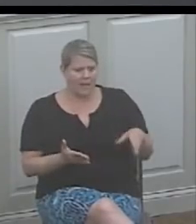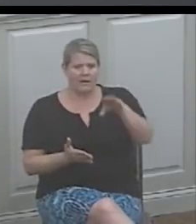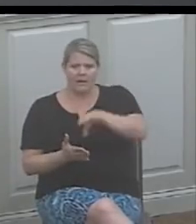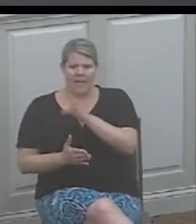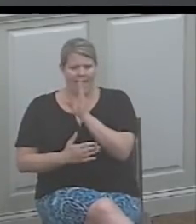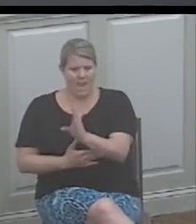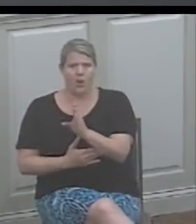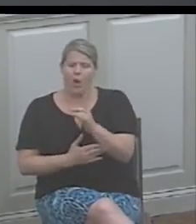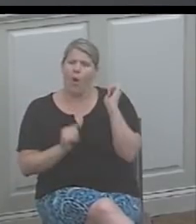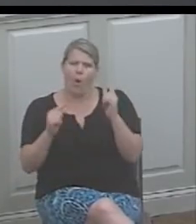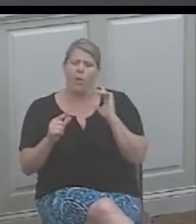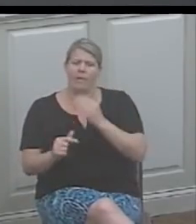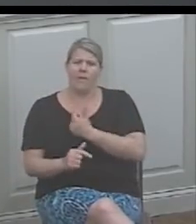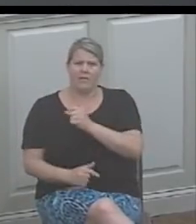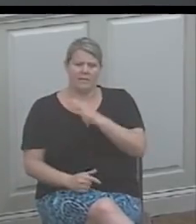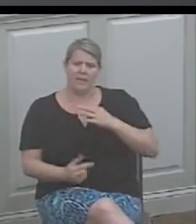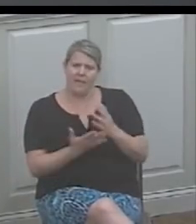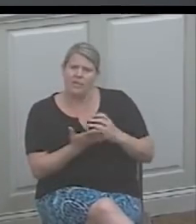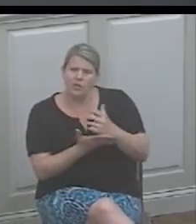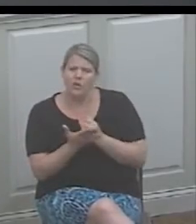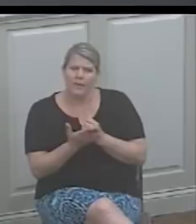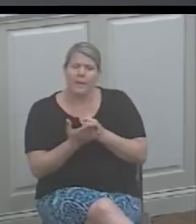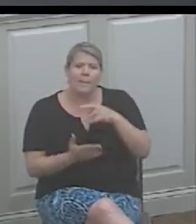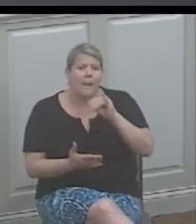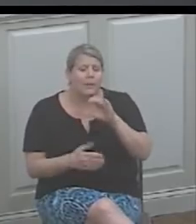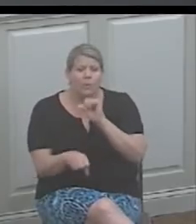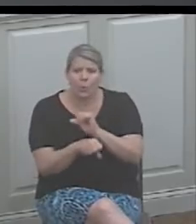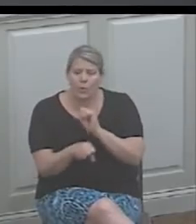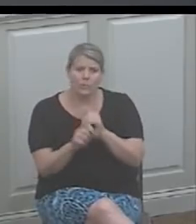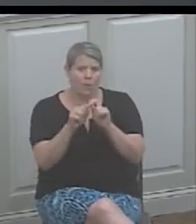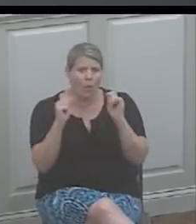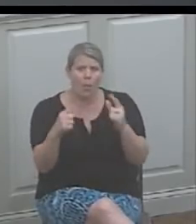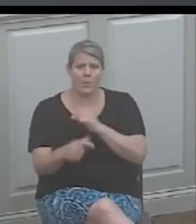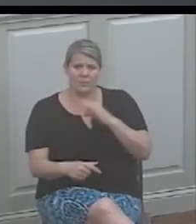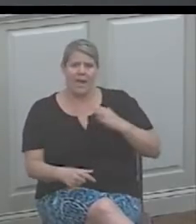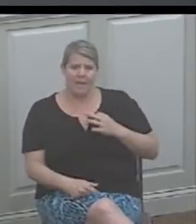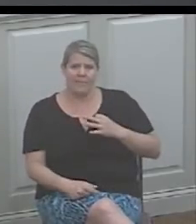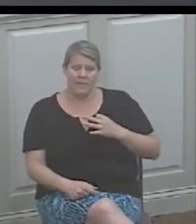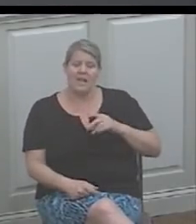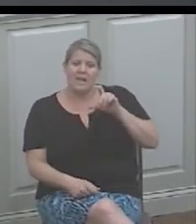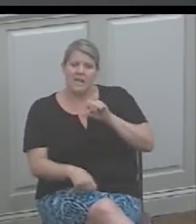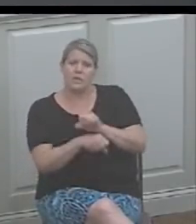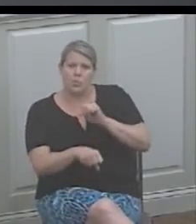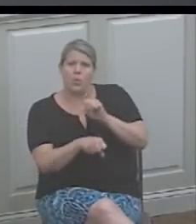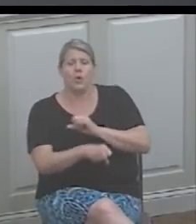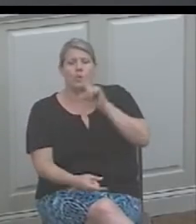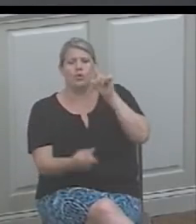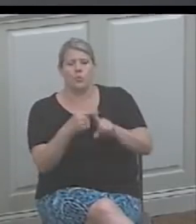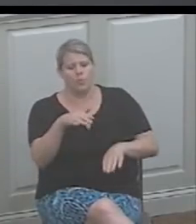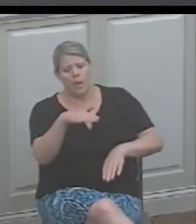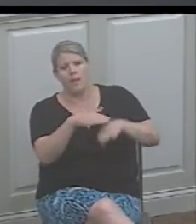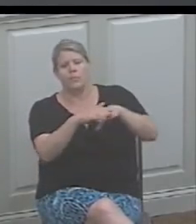all the other entities within the city of Danville needs to work toward the 75th